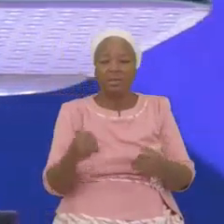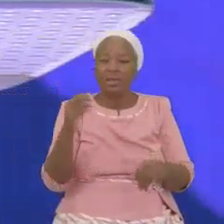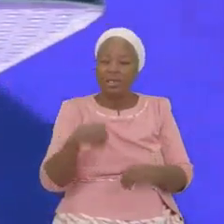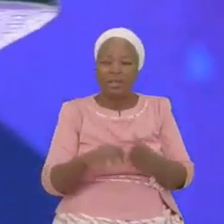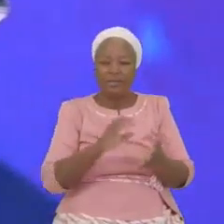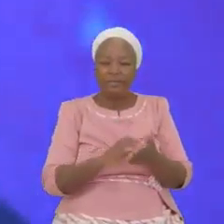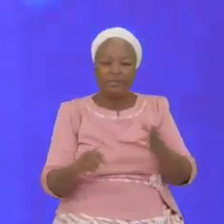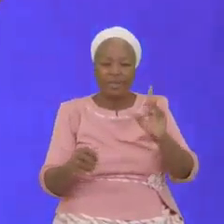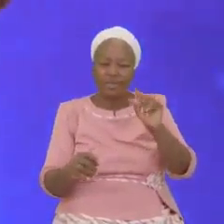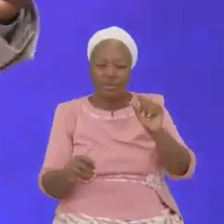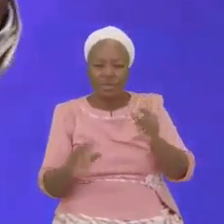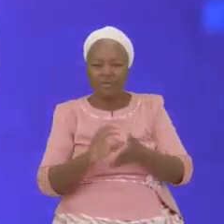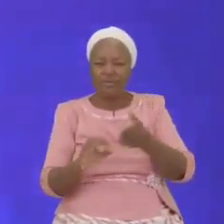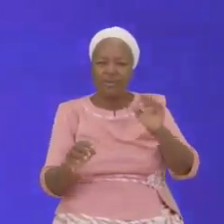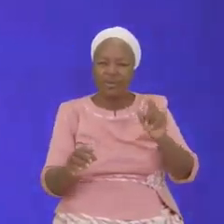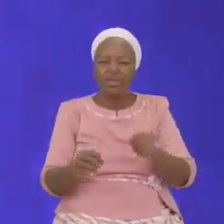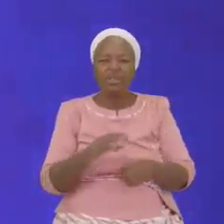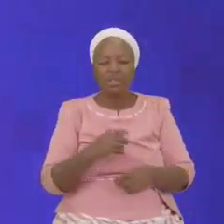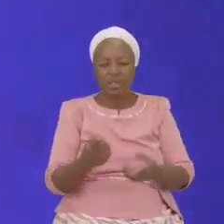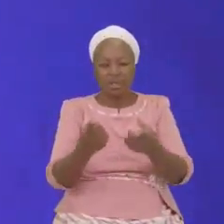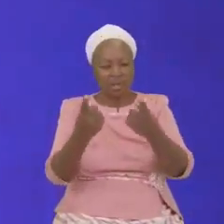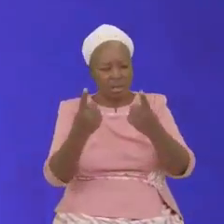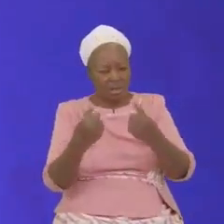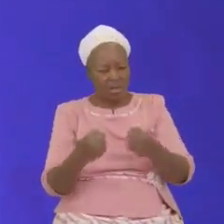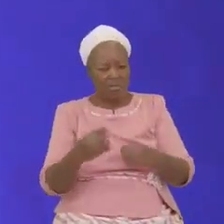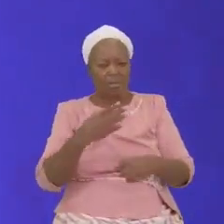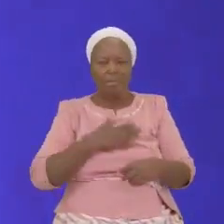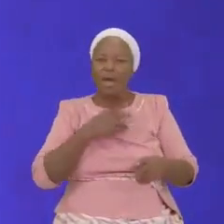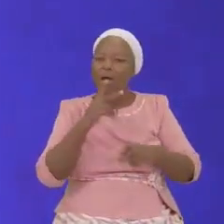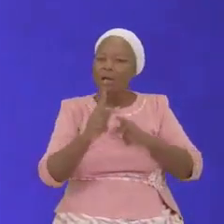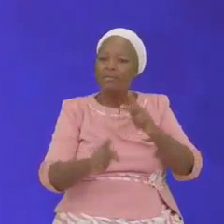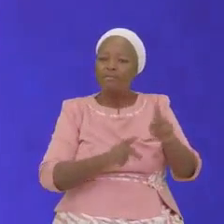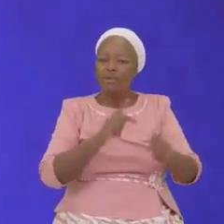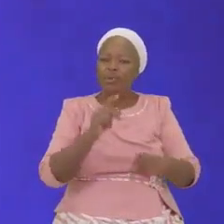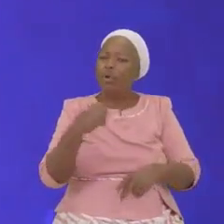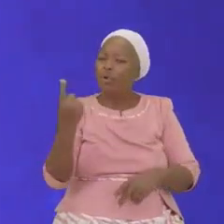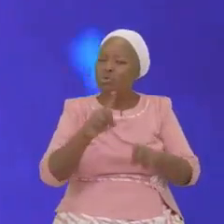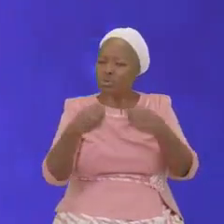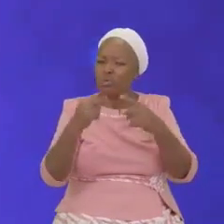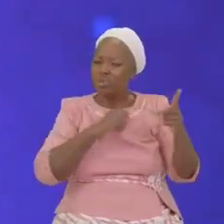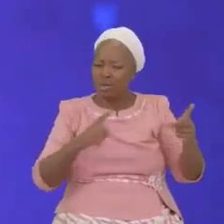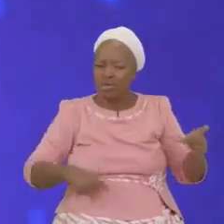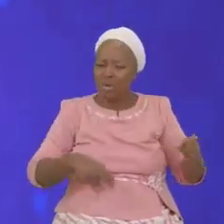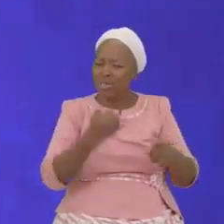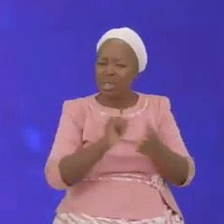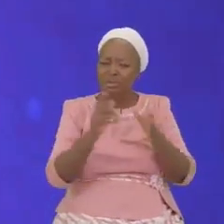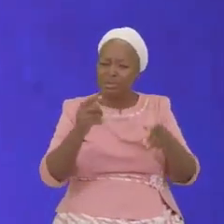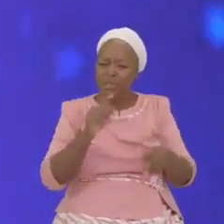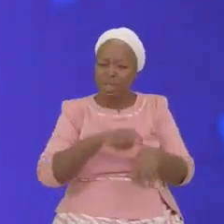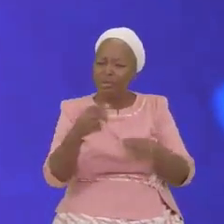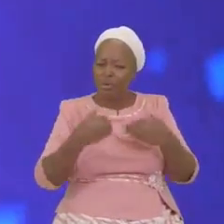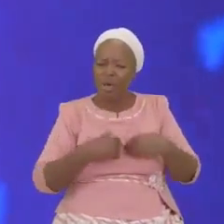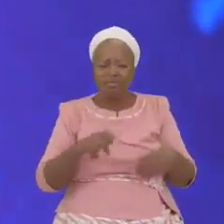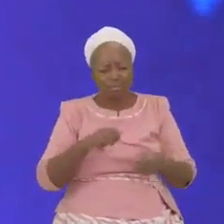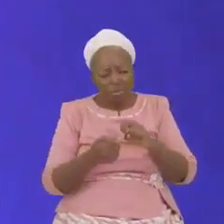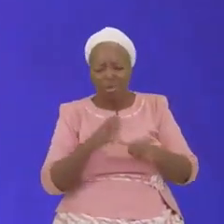verse 20. It says, come, my people, always go to the Lord whenever there's any challenge. And even when